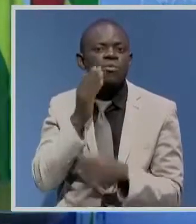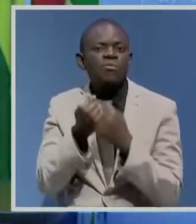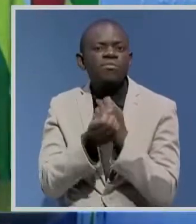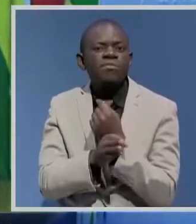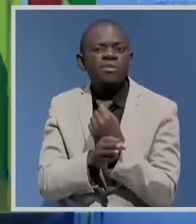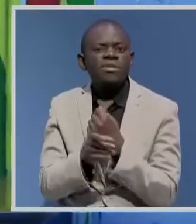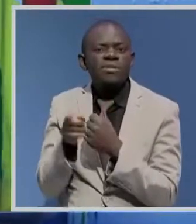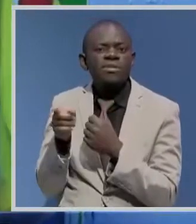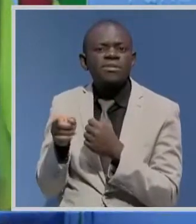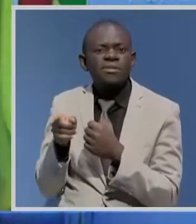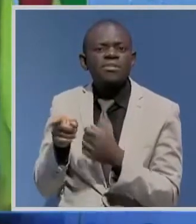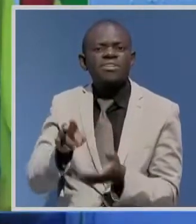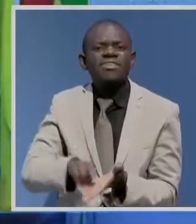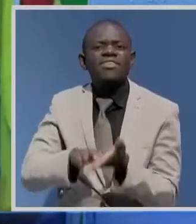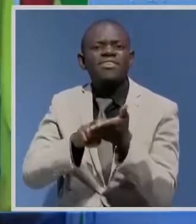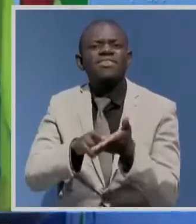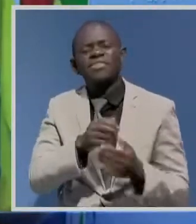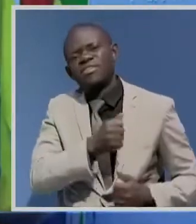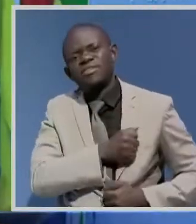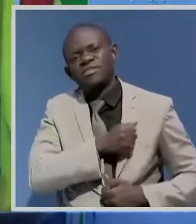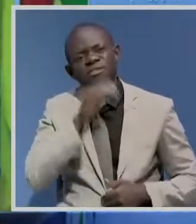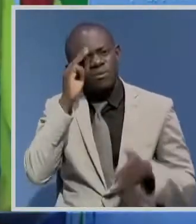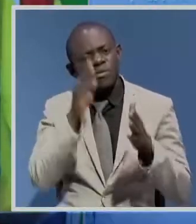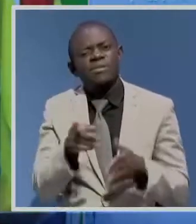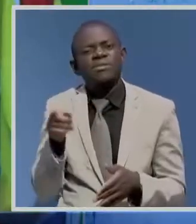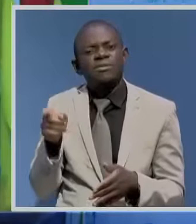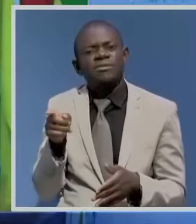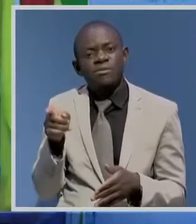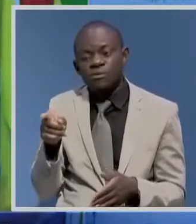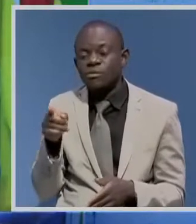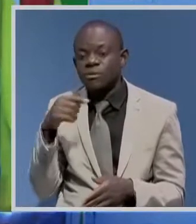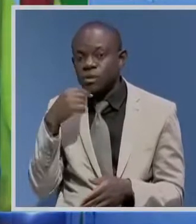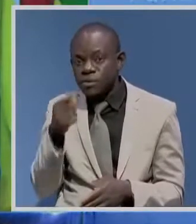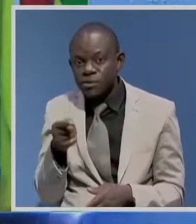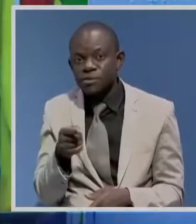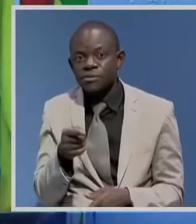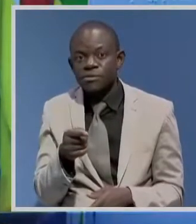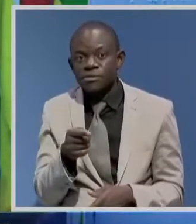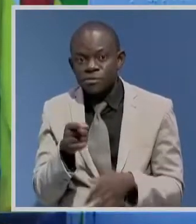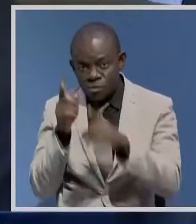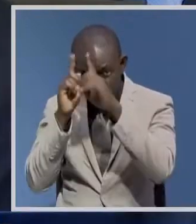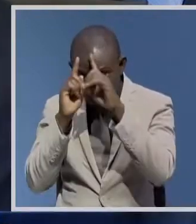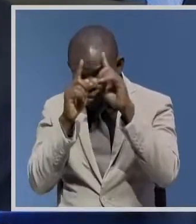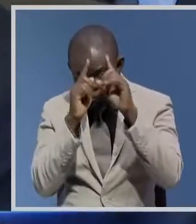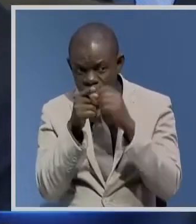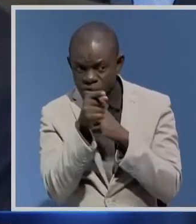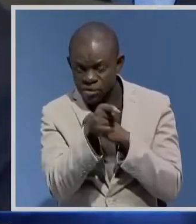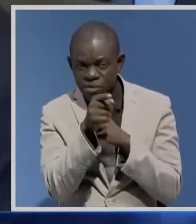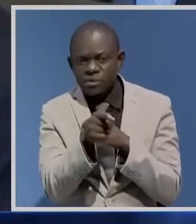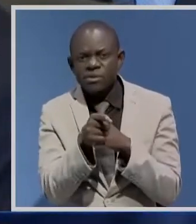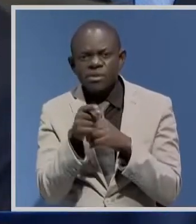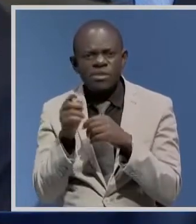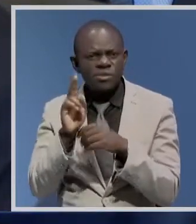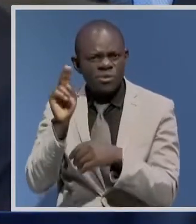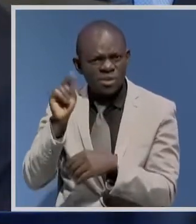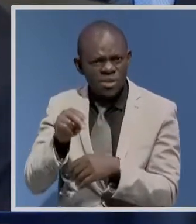in the Ministry of Defense, Davis Chama, explained that the UN deployed some troops to help stabilize